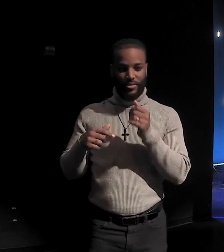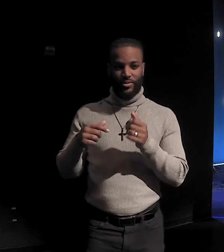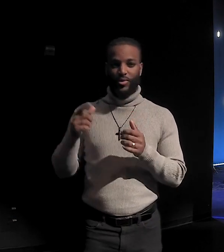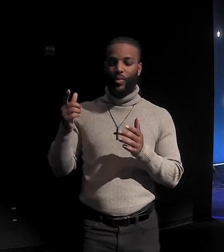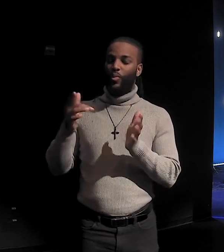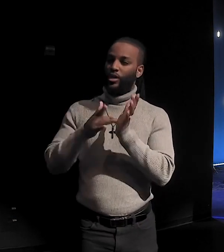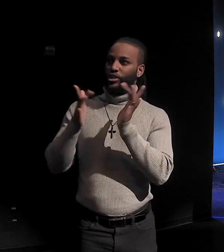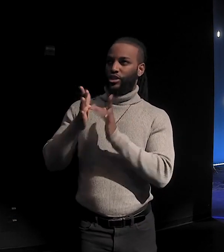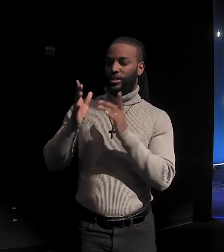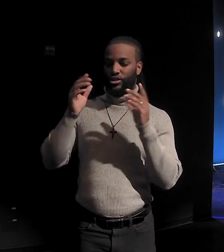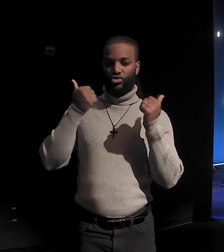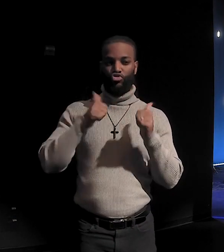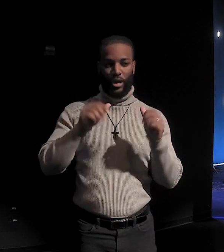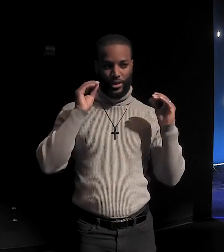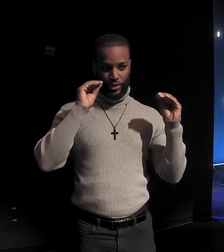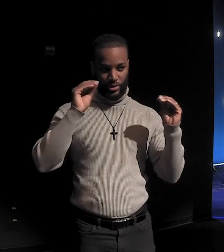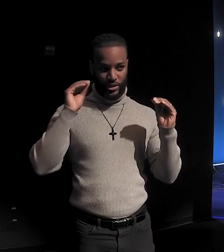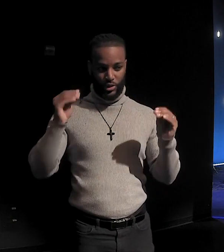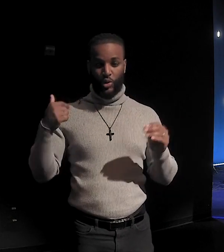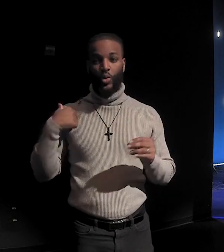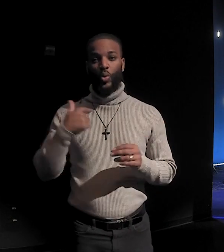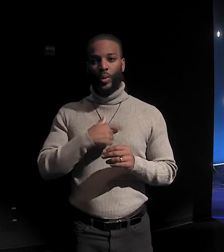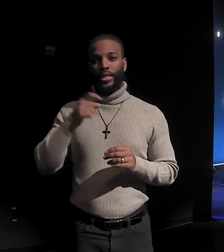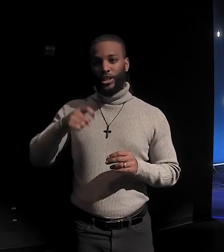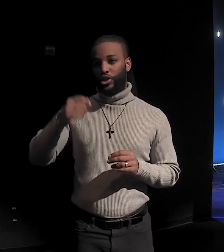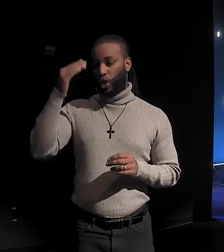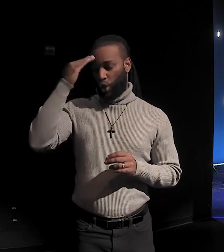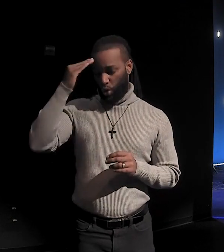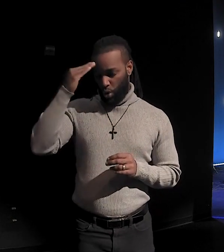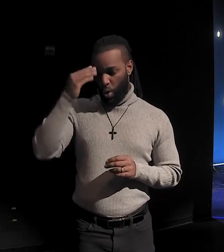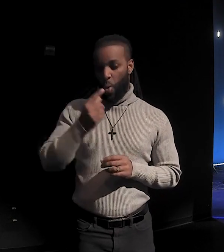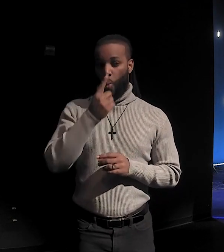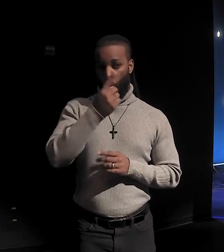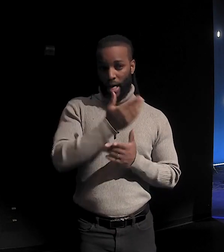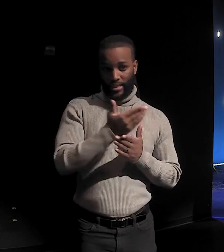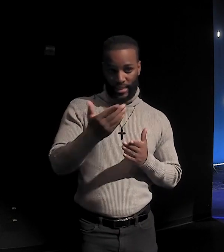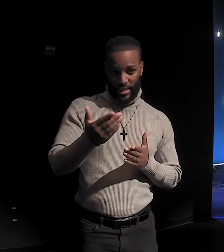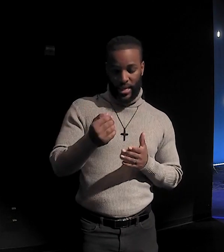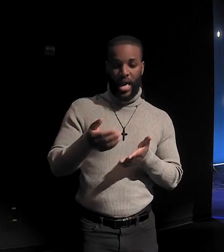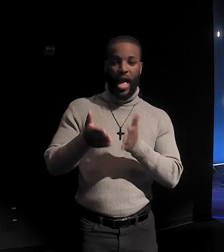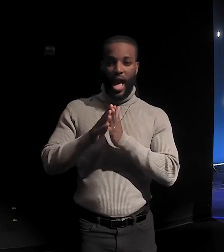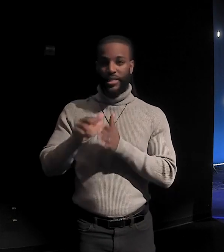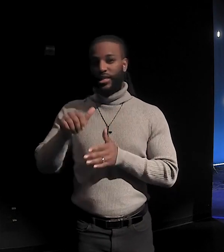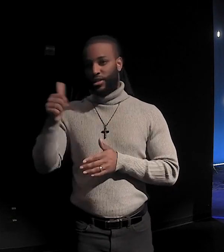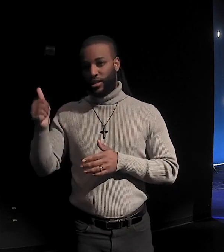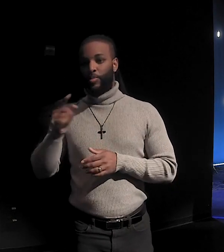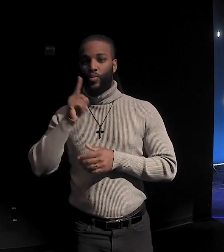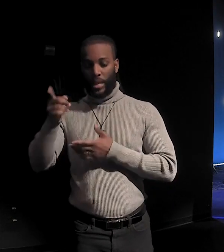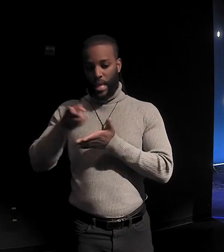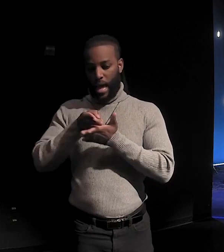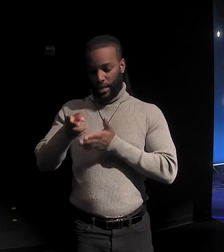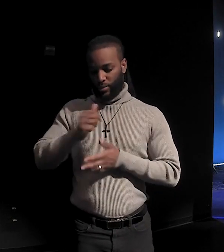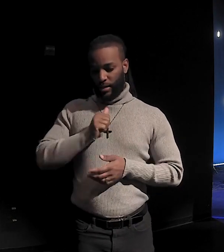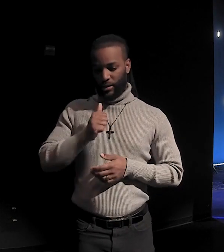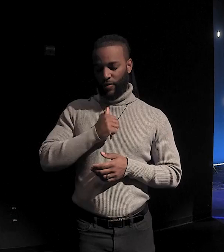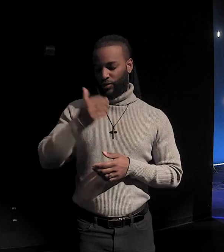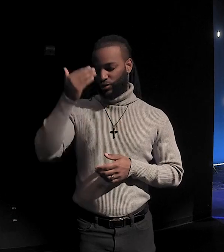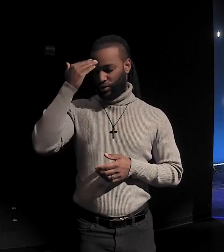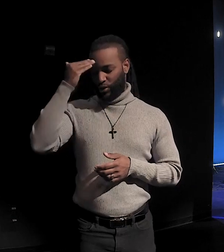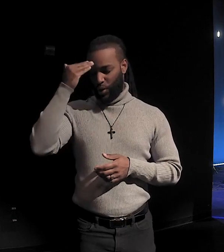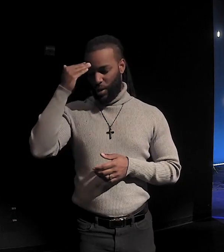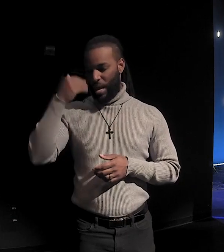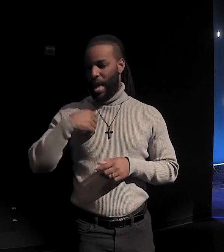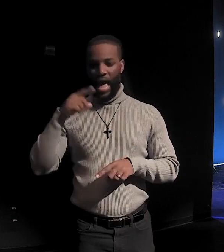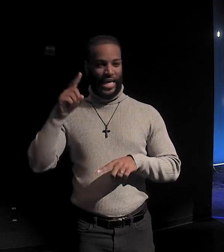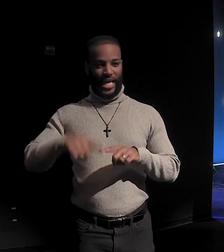taught by Jesus here, is for us to know one thing and ask another thing, to be really honest with ourselves, to know, I